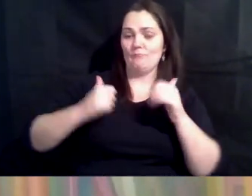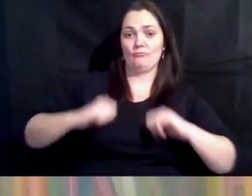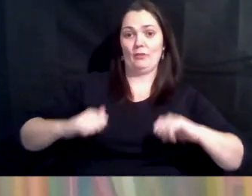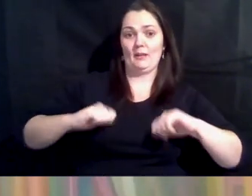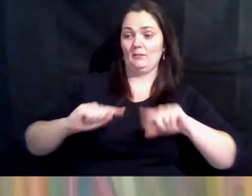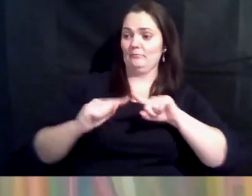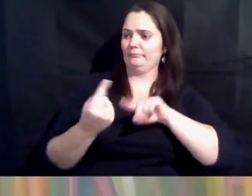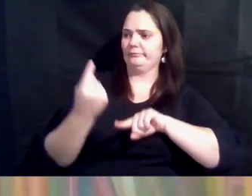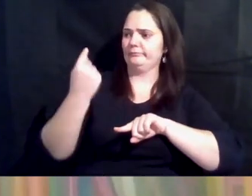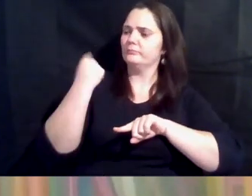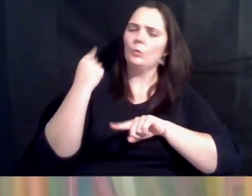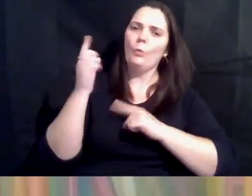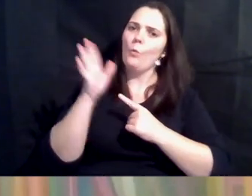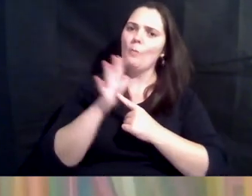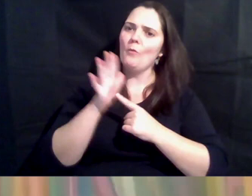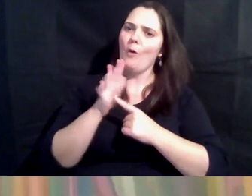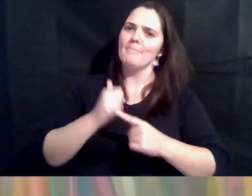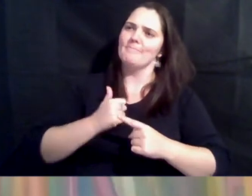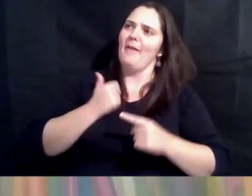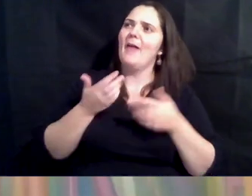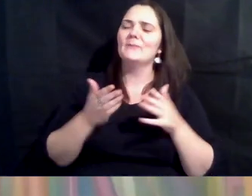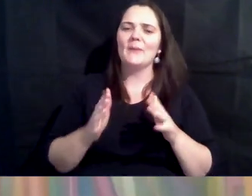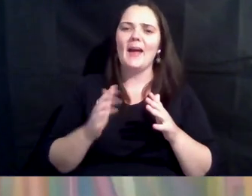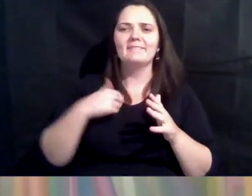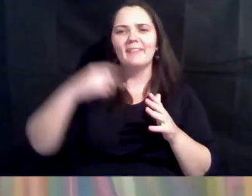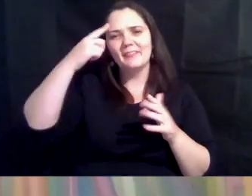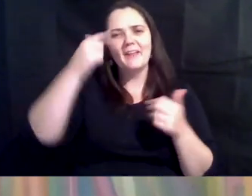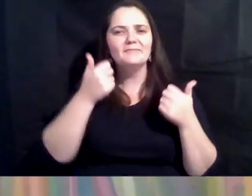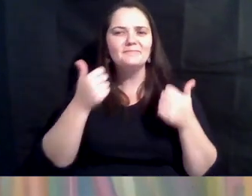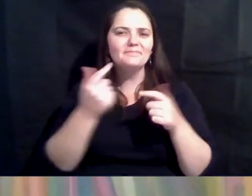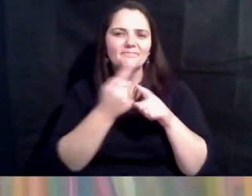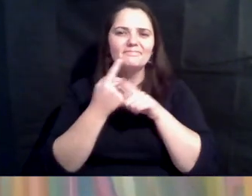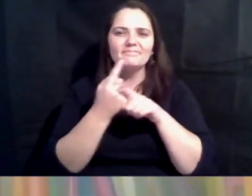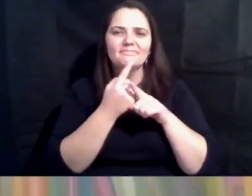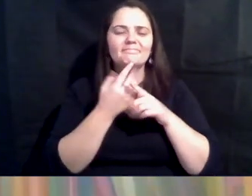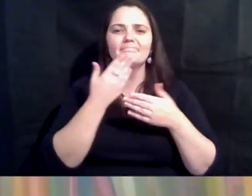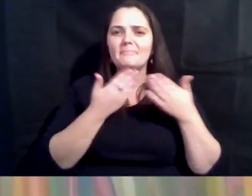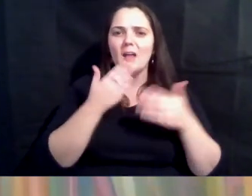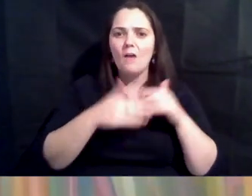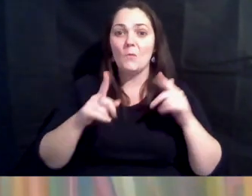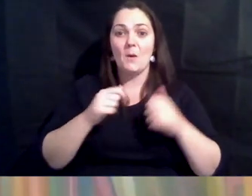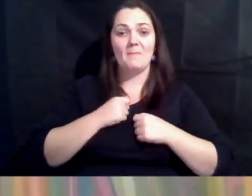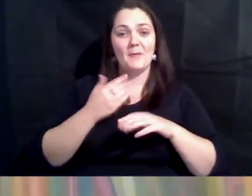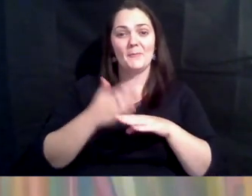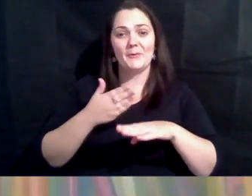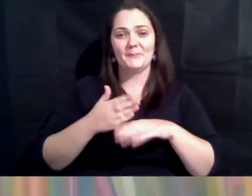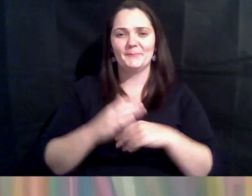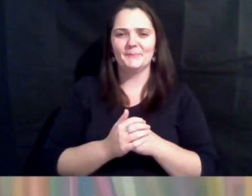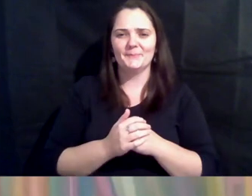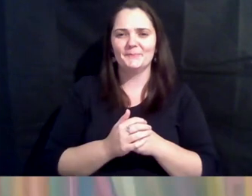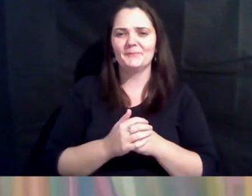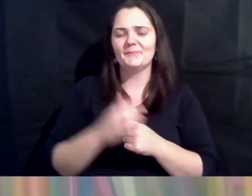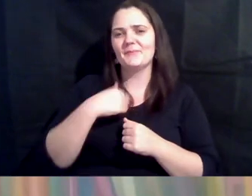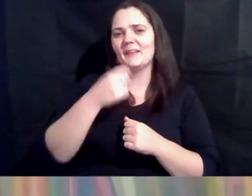creative practice for a really long time. So I'm going to start by just talking a little bit about my work. So I kind of